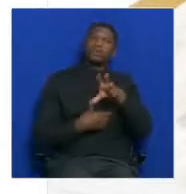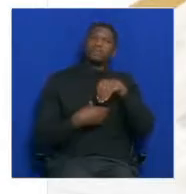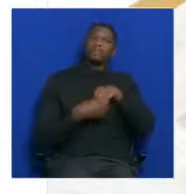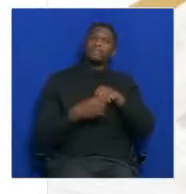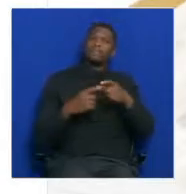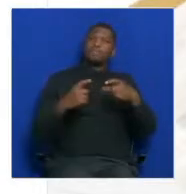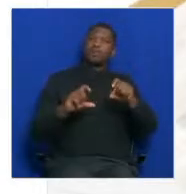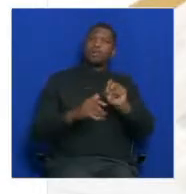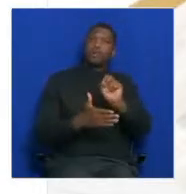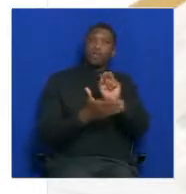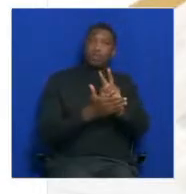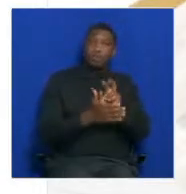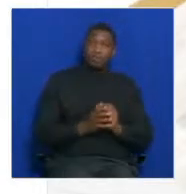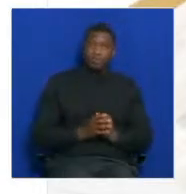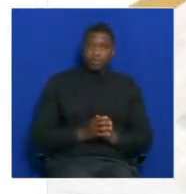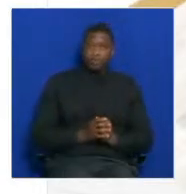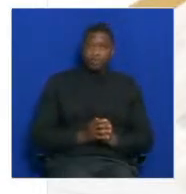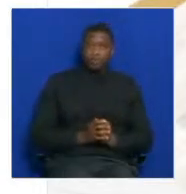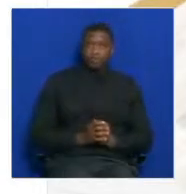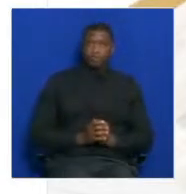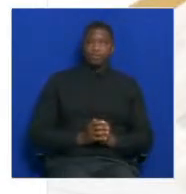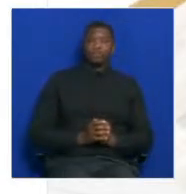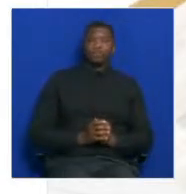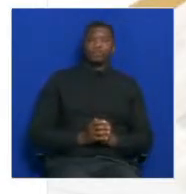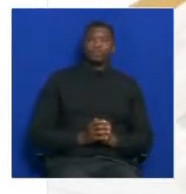So, Chair,